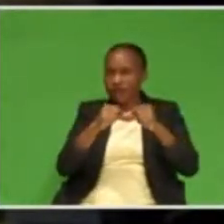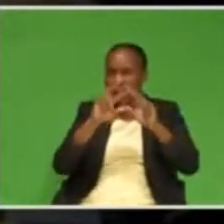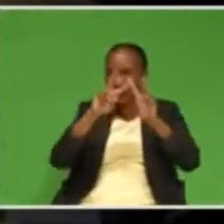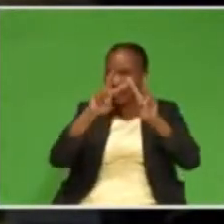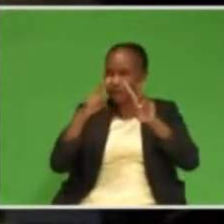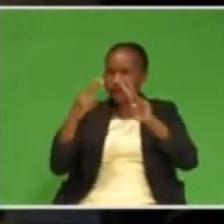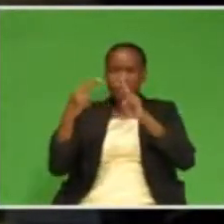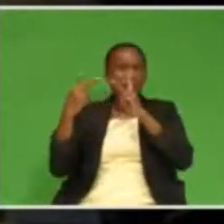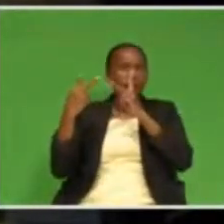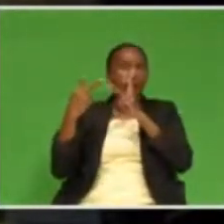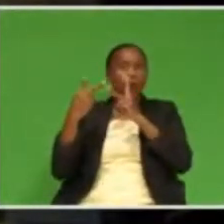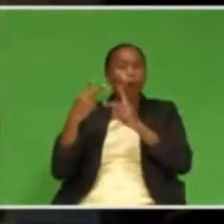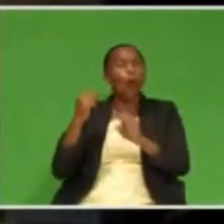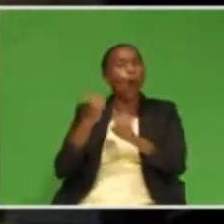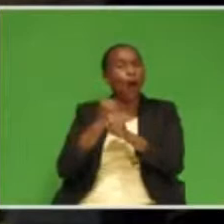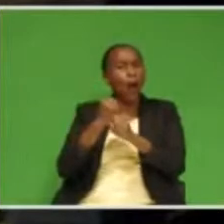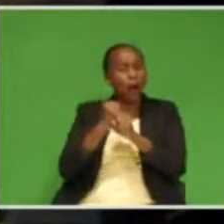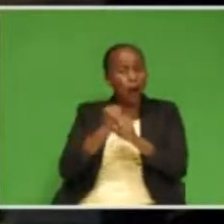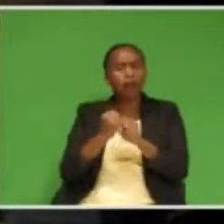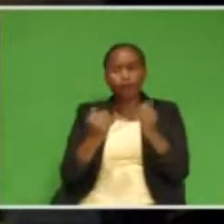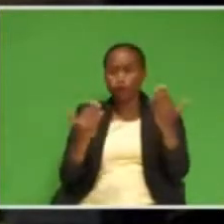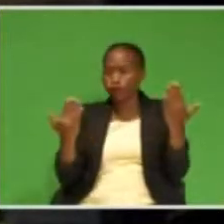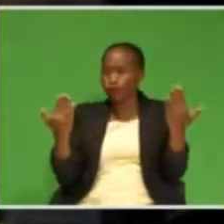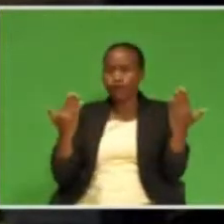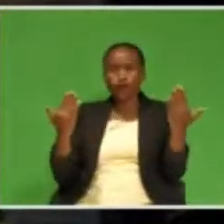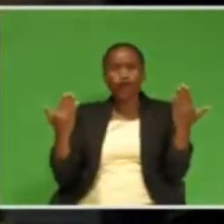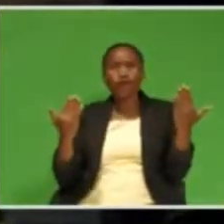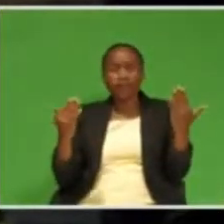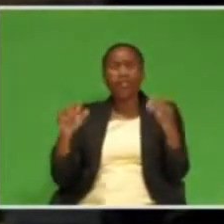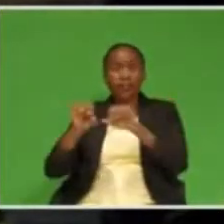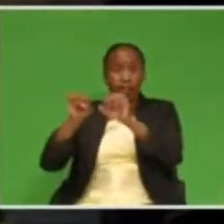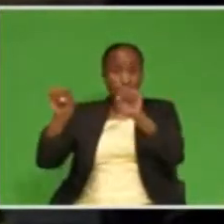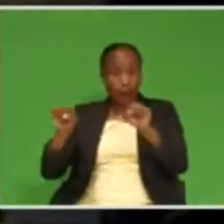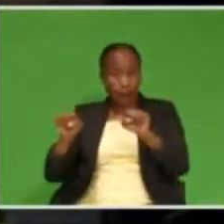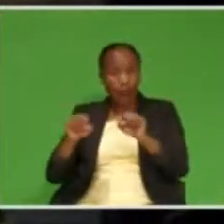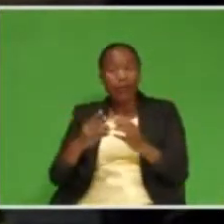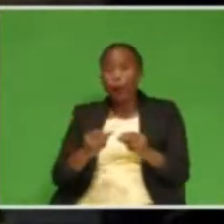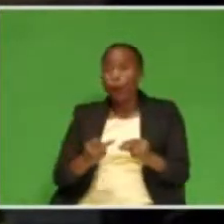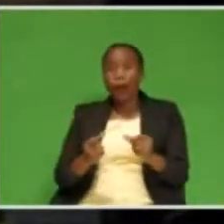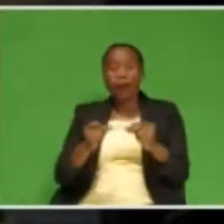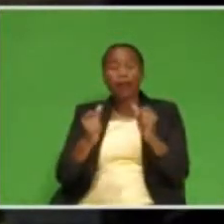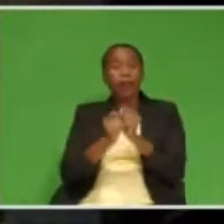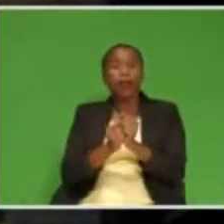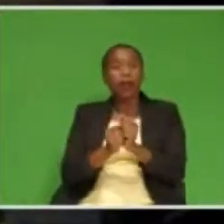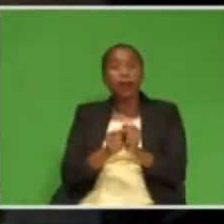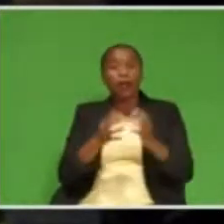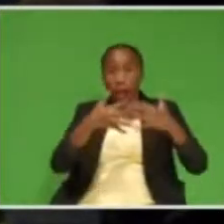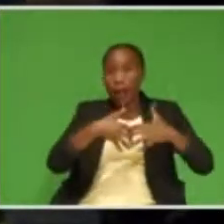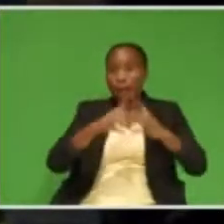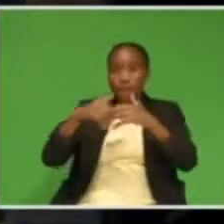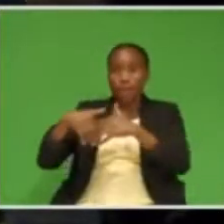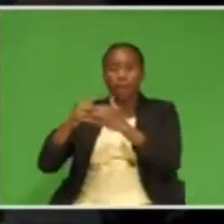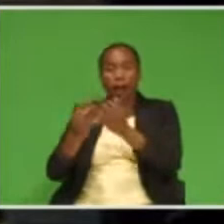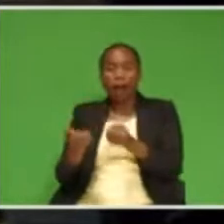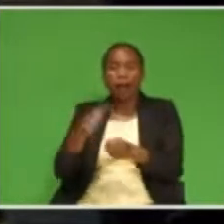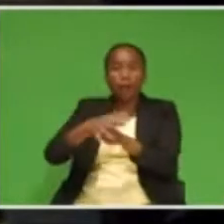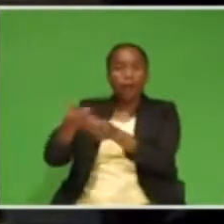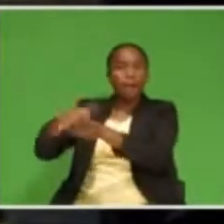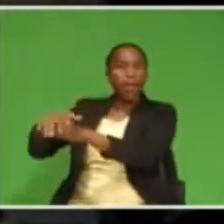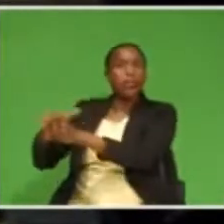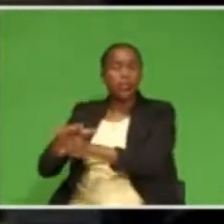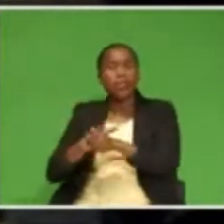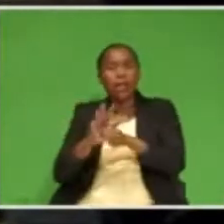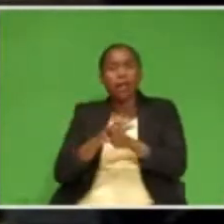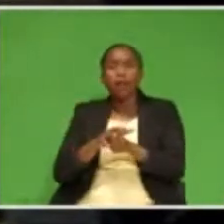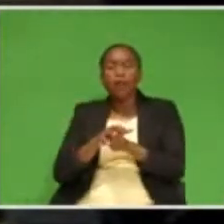work visa system, we will move quickly to implement the recommendations put forward.